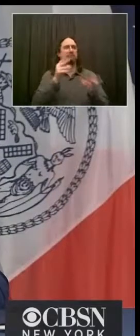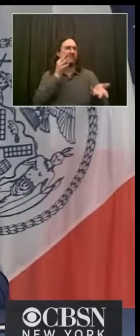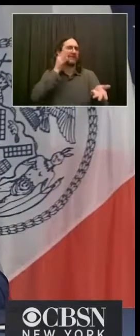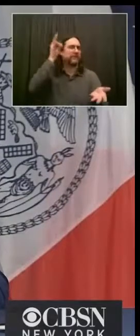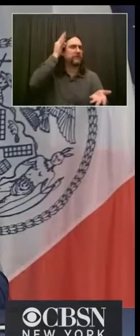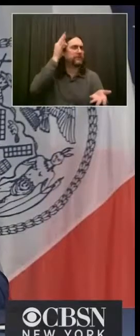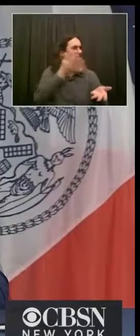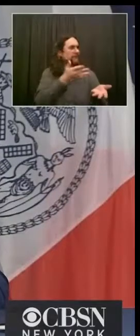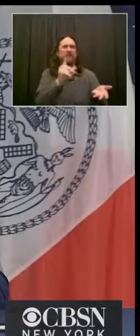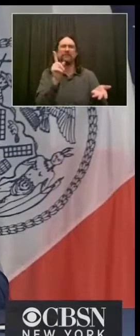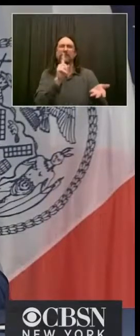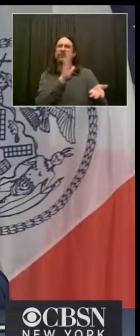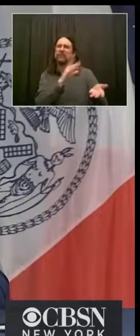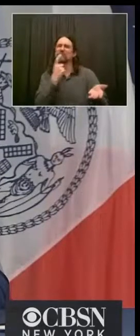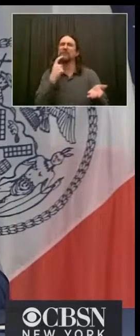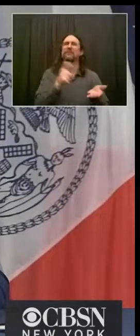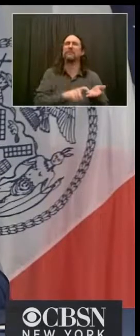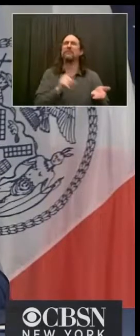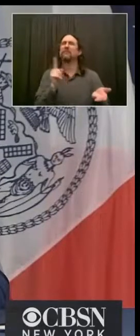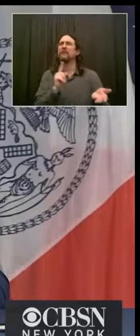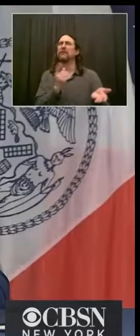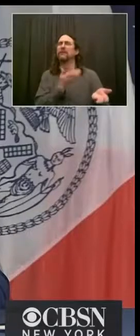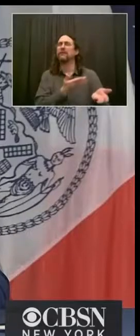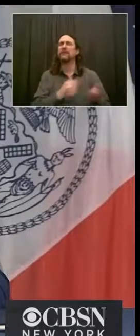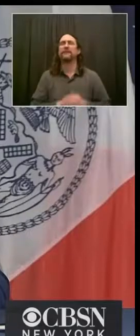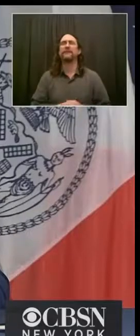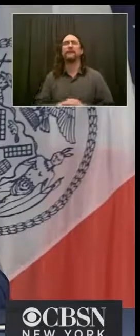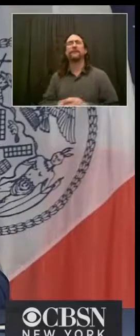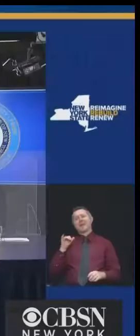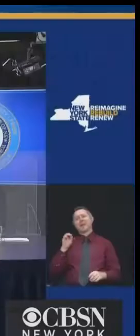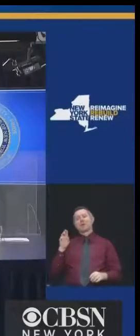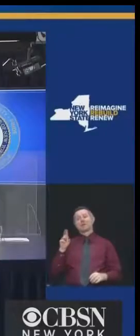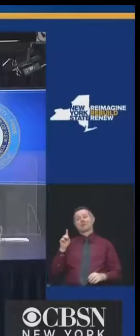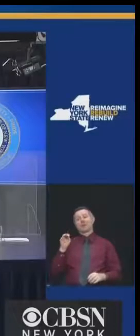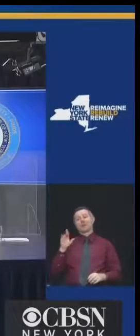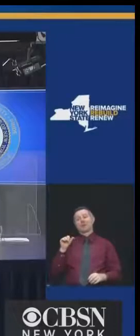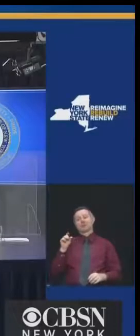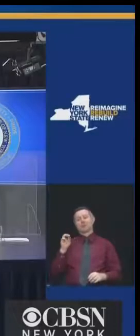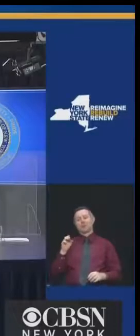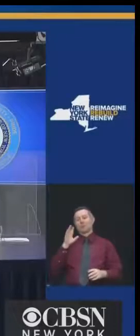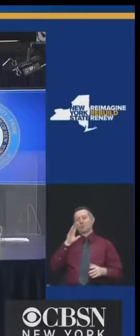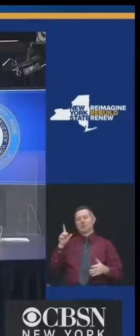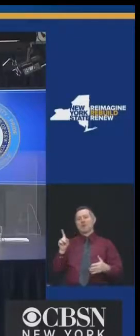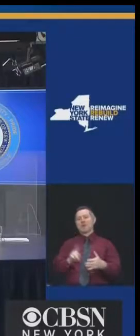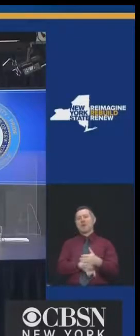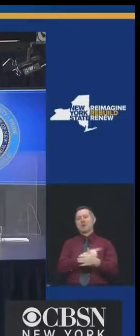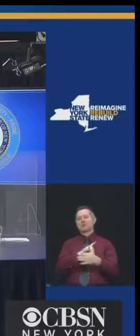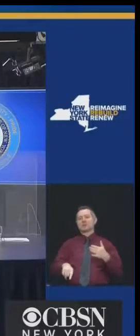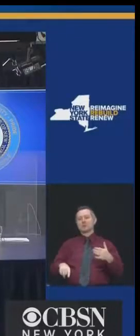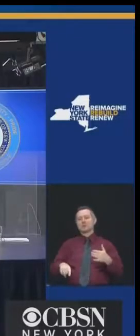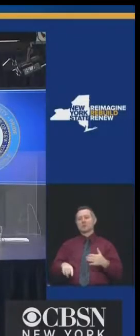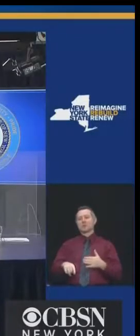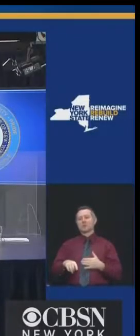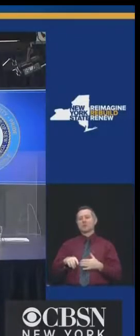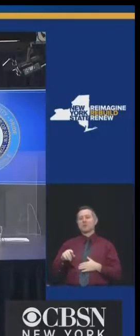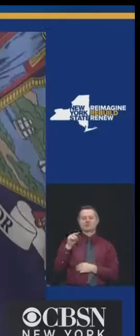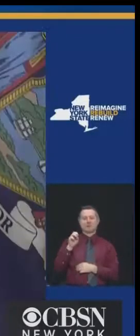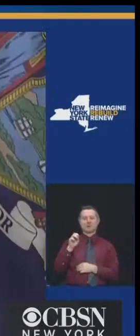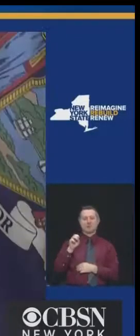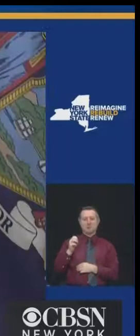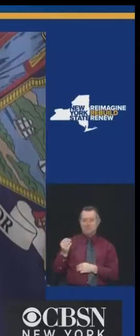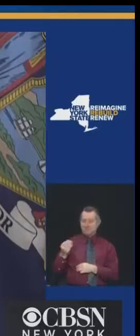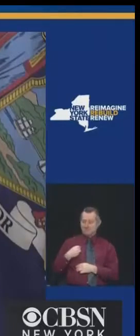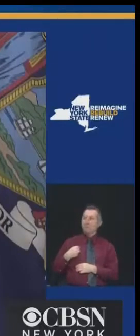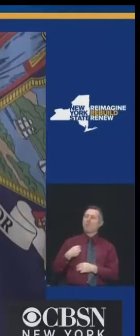honor Indigenous peoples. I think that's, you know, a good way forward. The governor, also Italian American, disagrees.